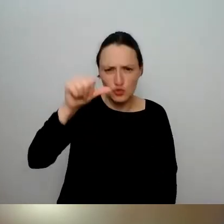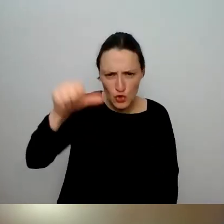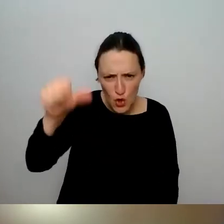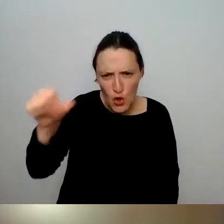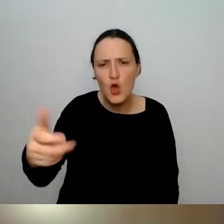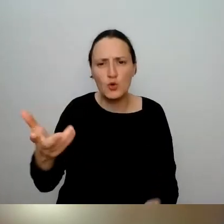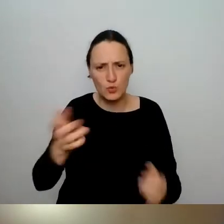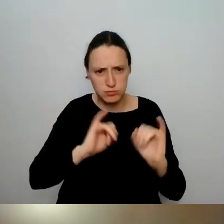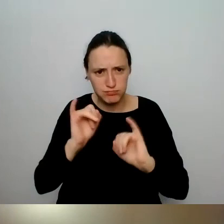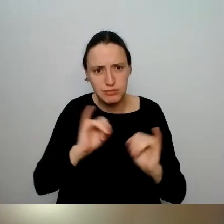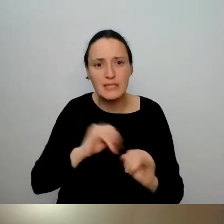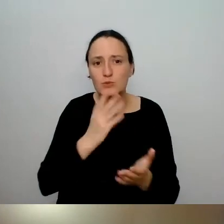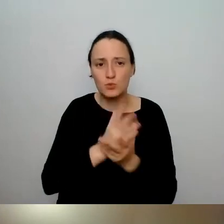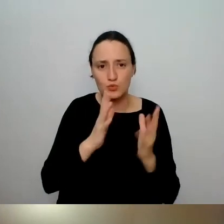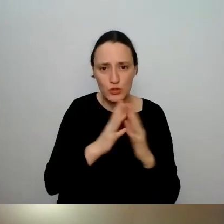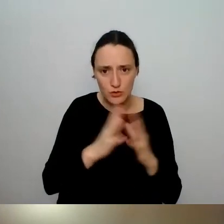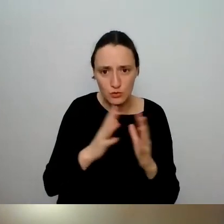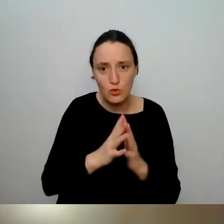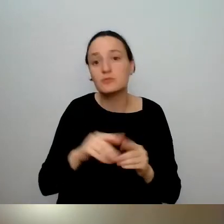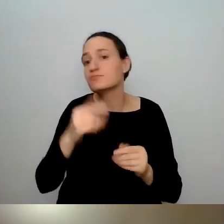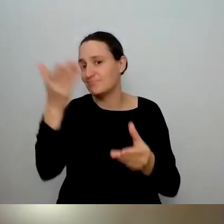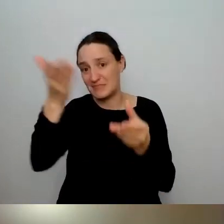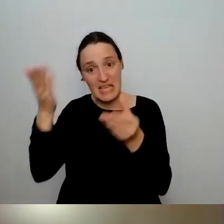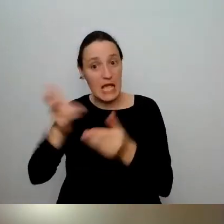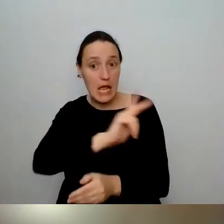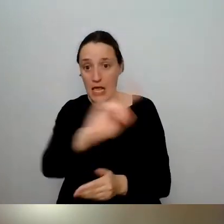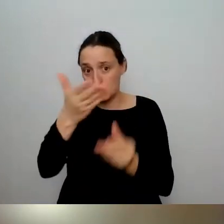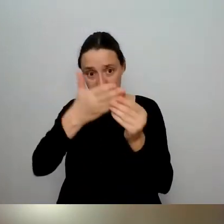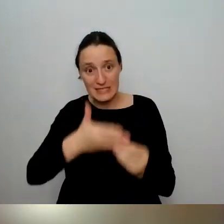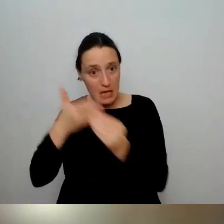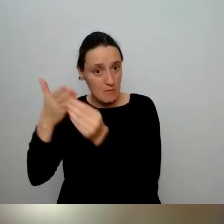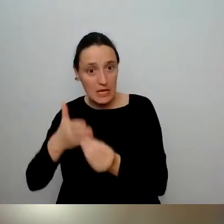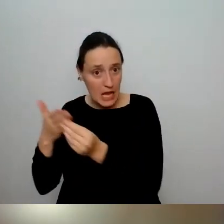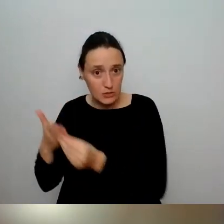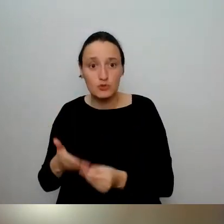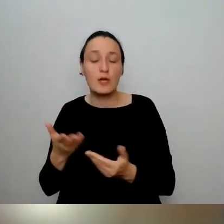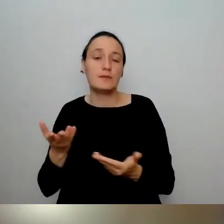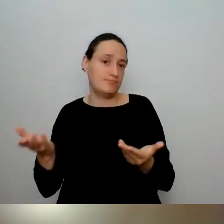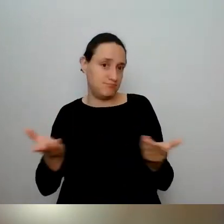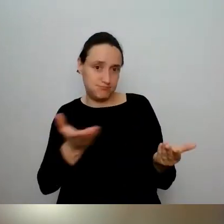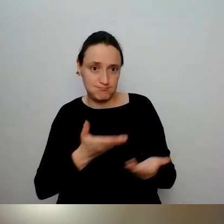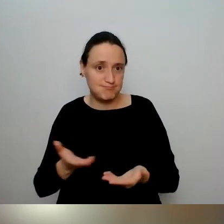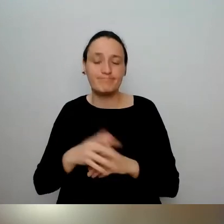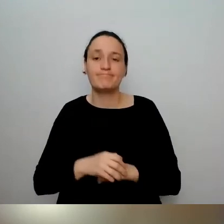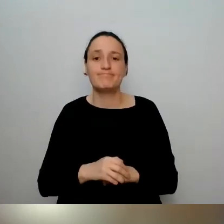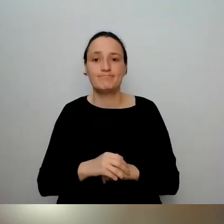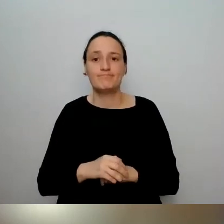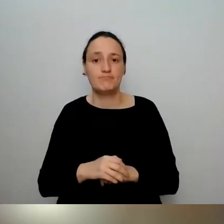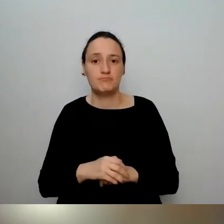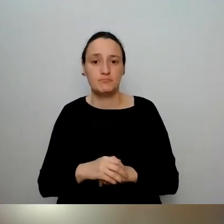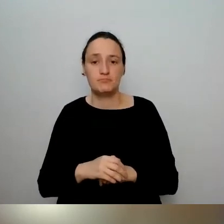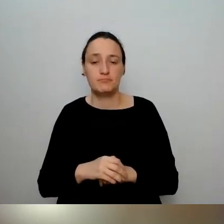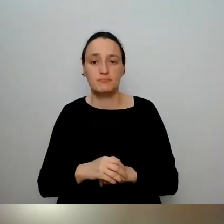So we invite everyone to join us. It will be available for both Polish and English